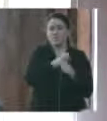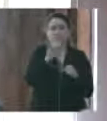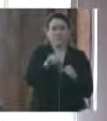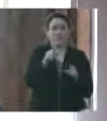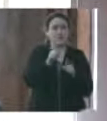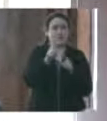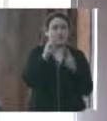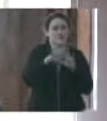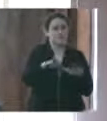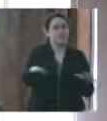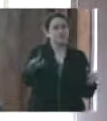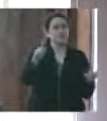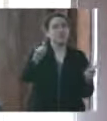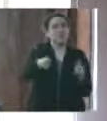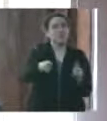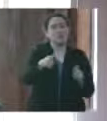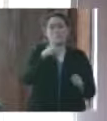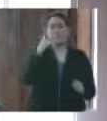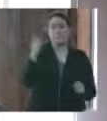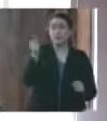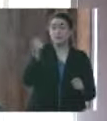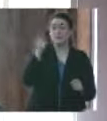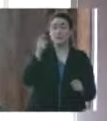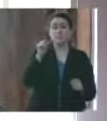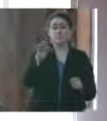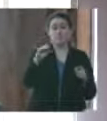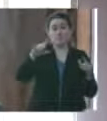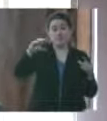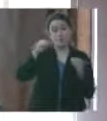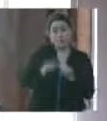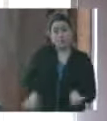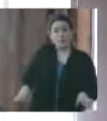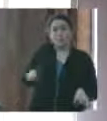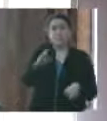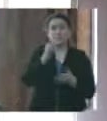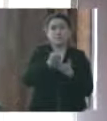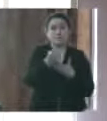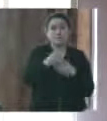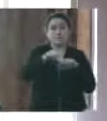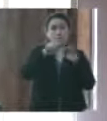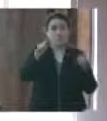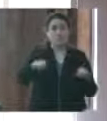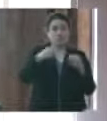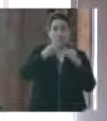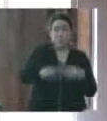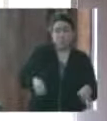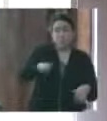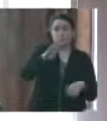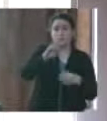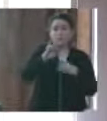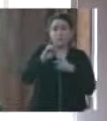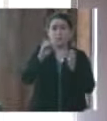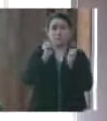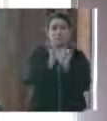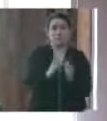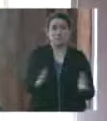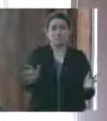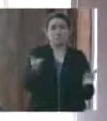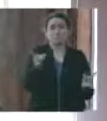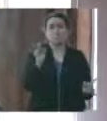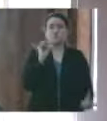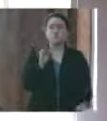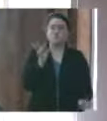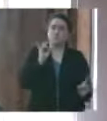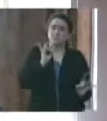of ecosystems and biodiversity, the degradation that we are seeing today, is significant in